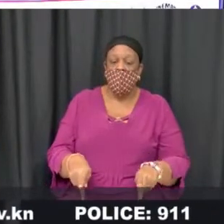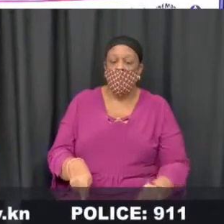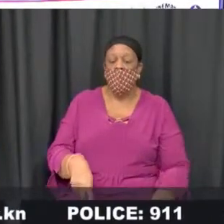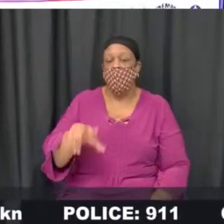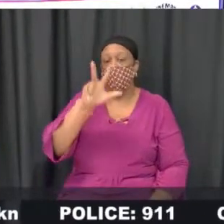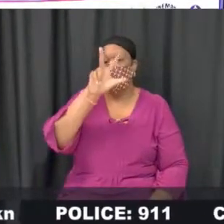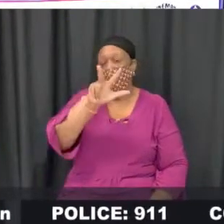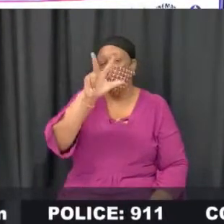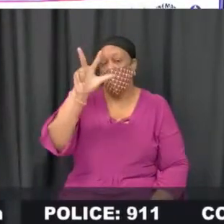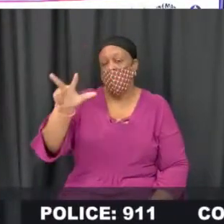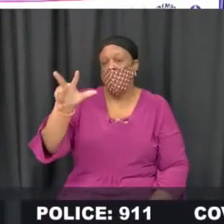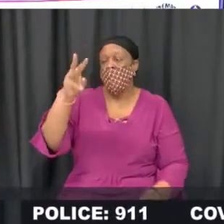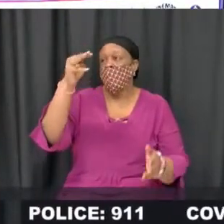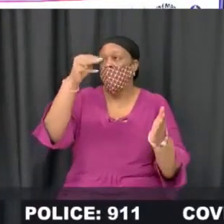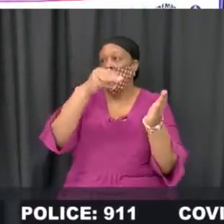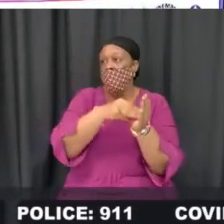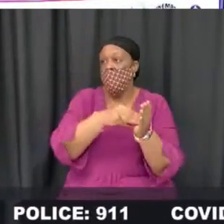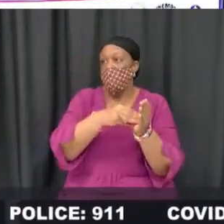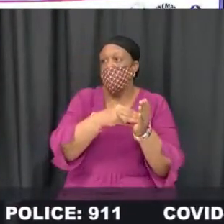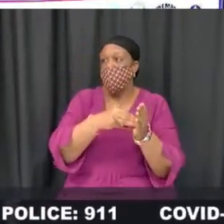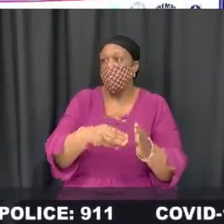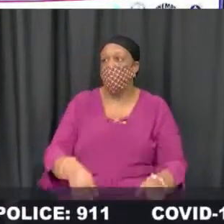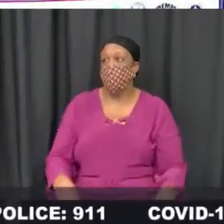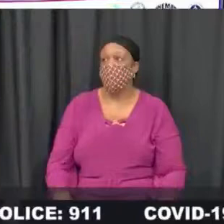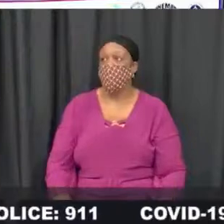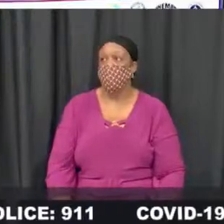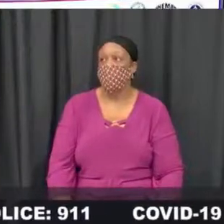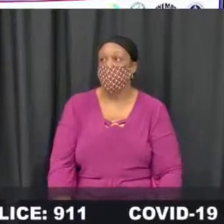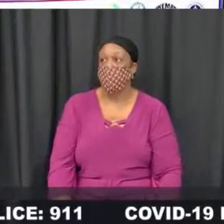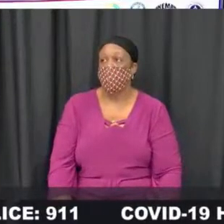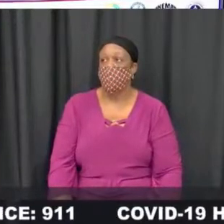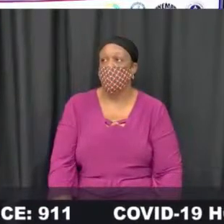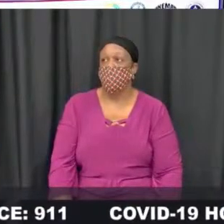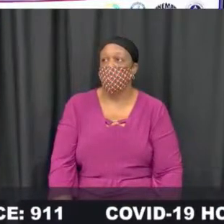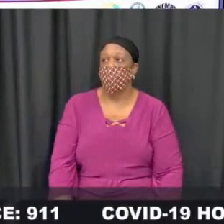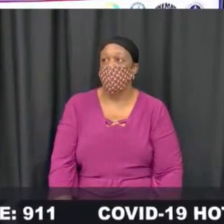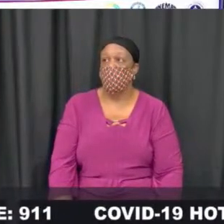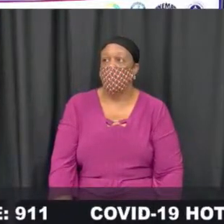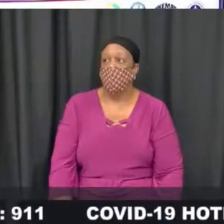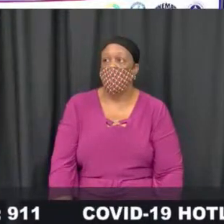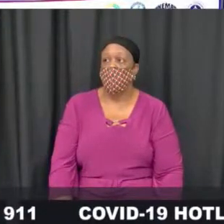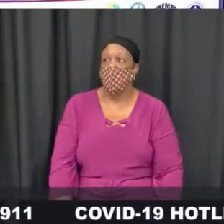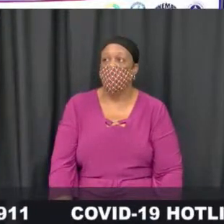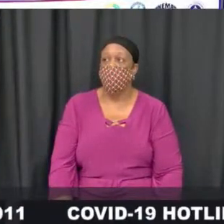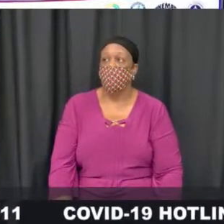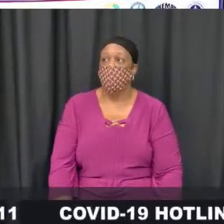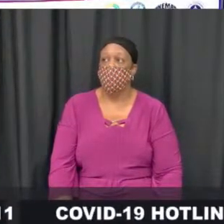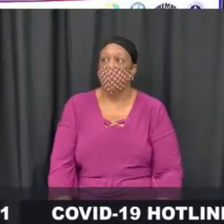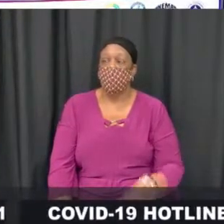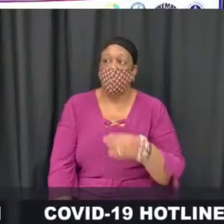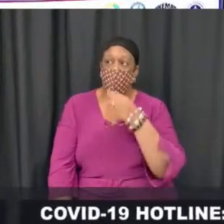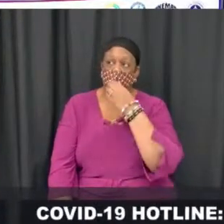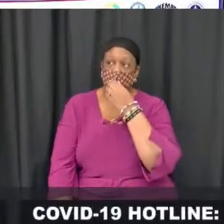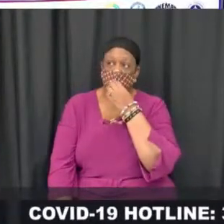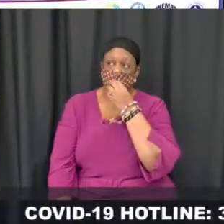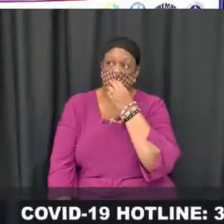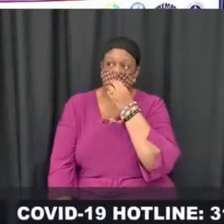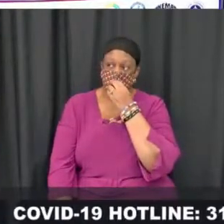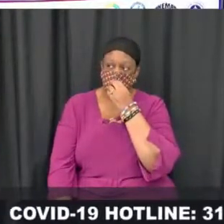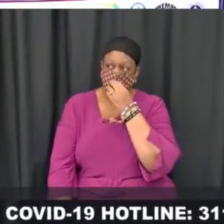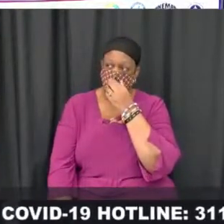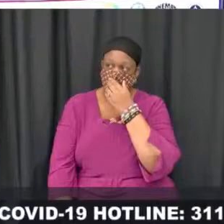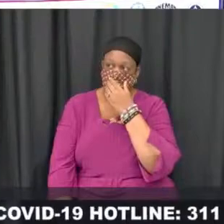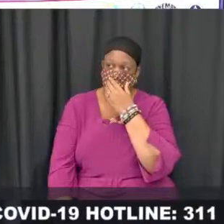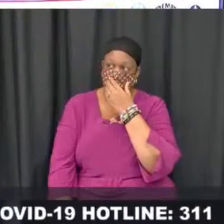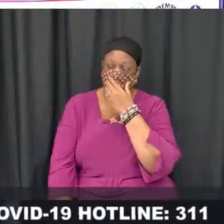33,037 appears to include elderly persons who are too vulnerable to be vaccinated.